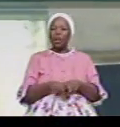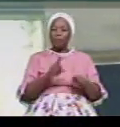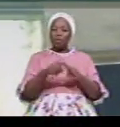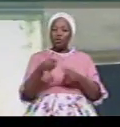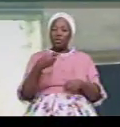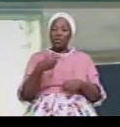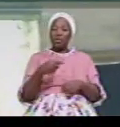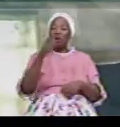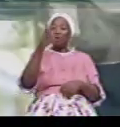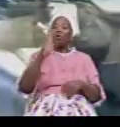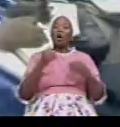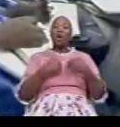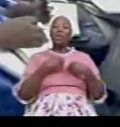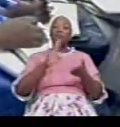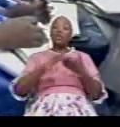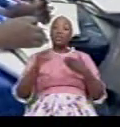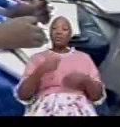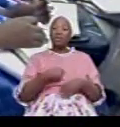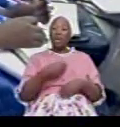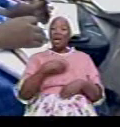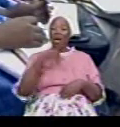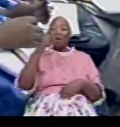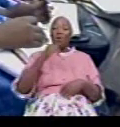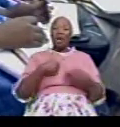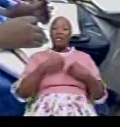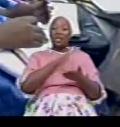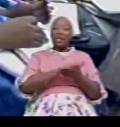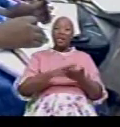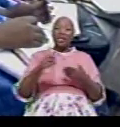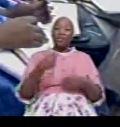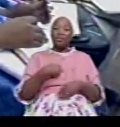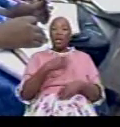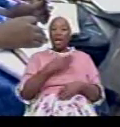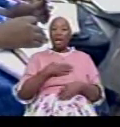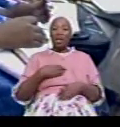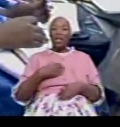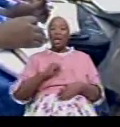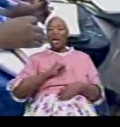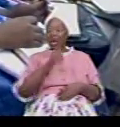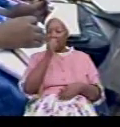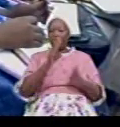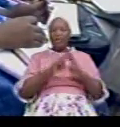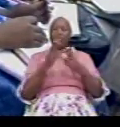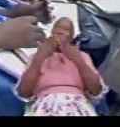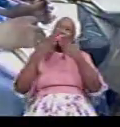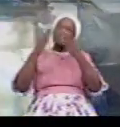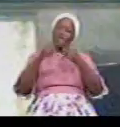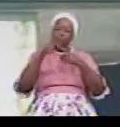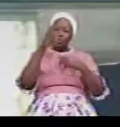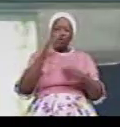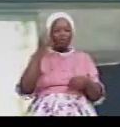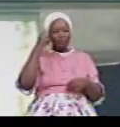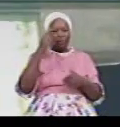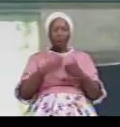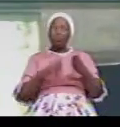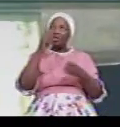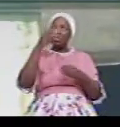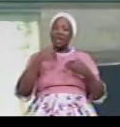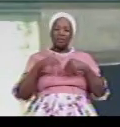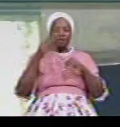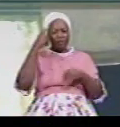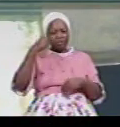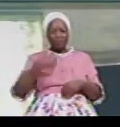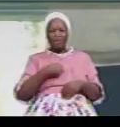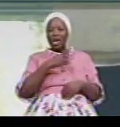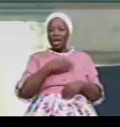has forgiven me and God has cleansed me. I'm so grateful to God for what he has done for me. And so